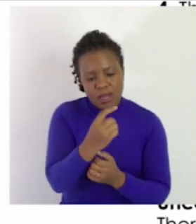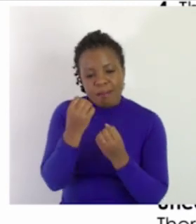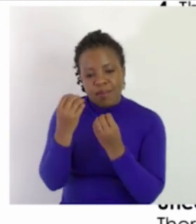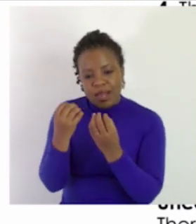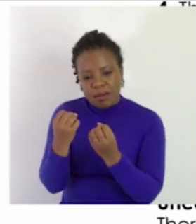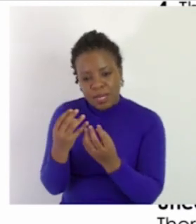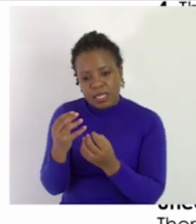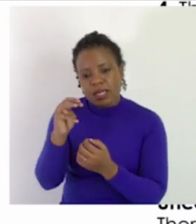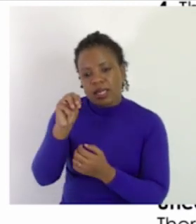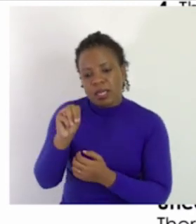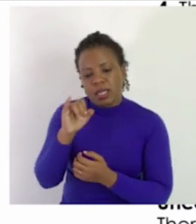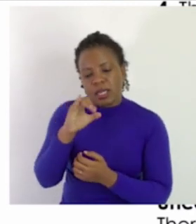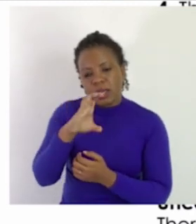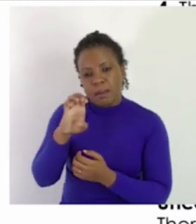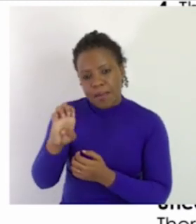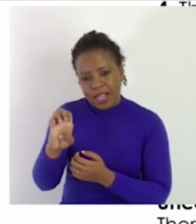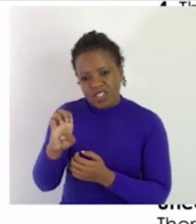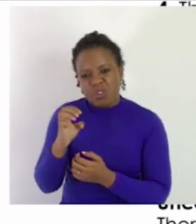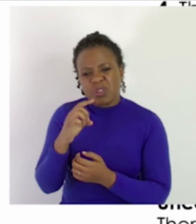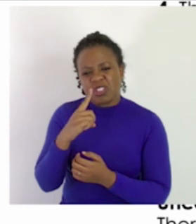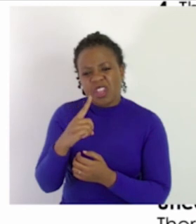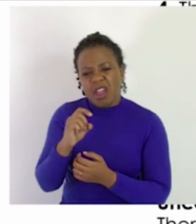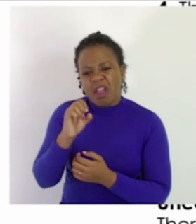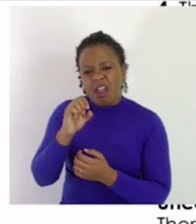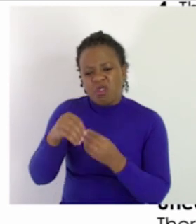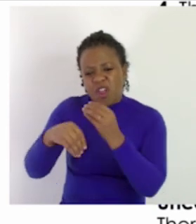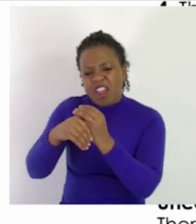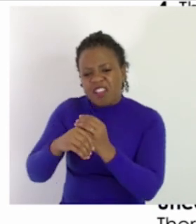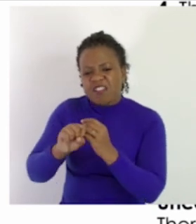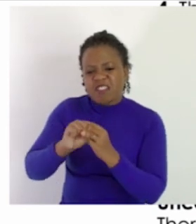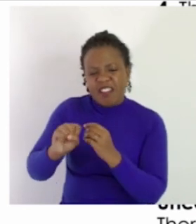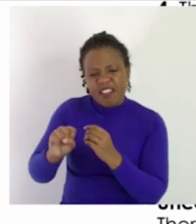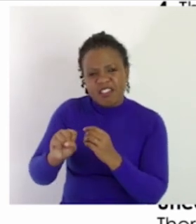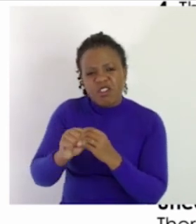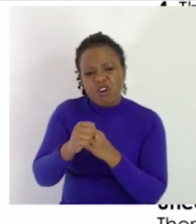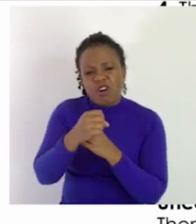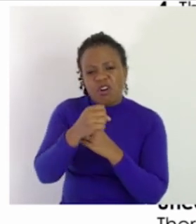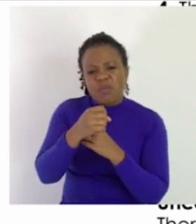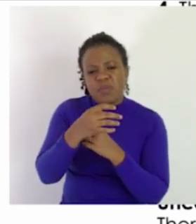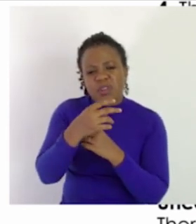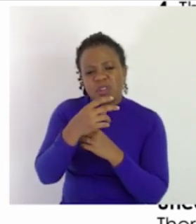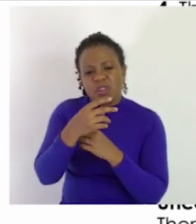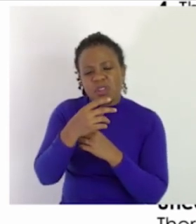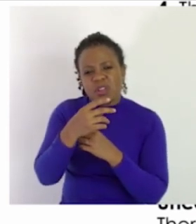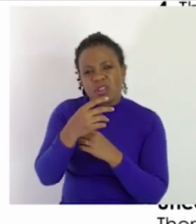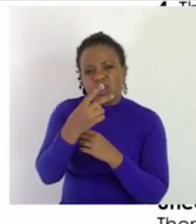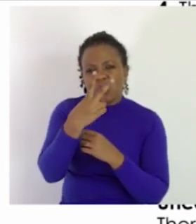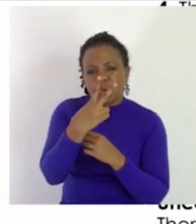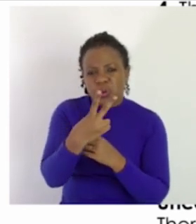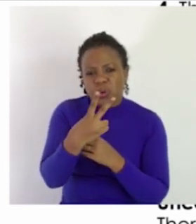3 mices or 3 mice. 3 mices, I've seen 3 mices, or seen